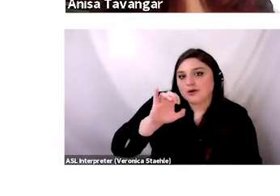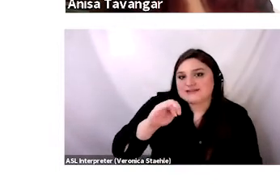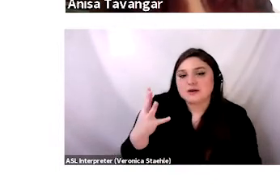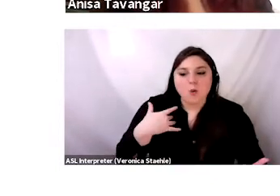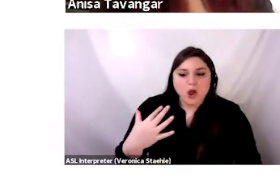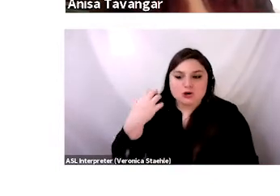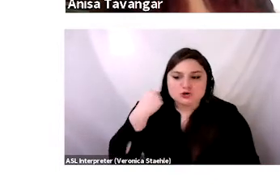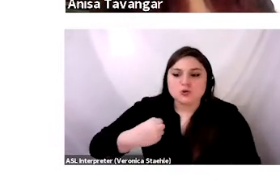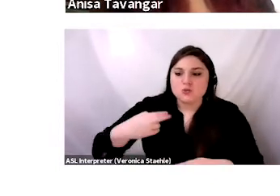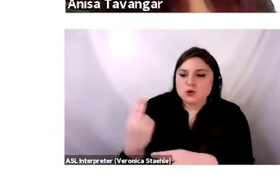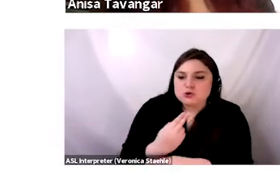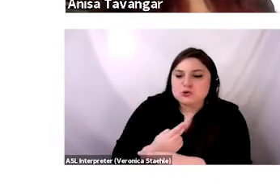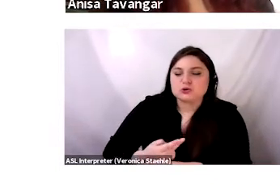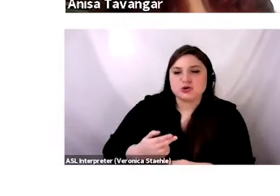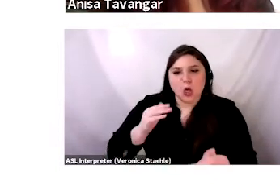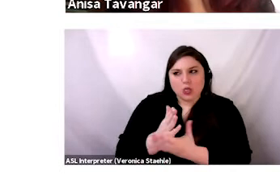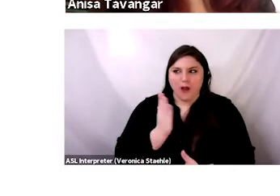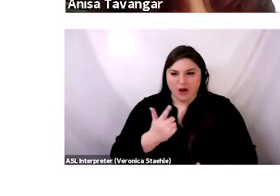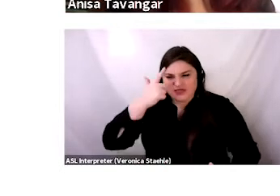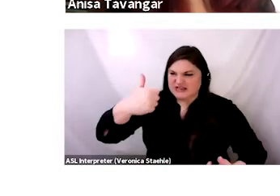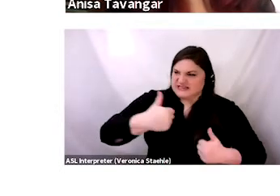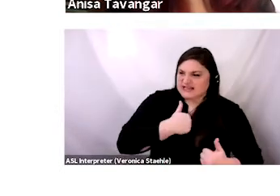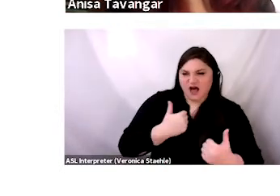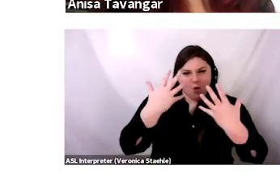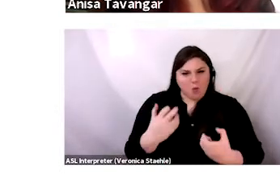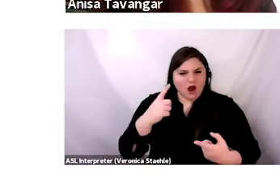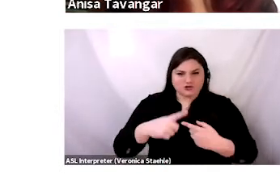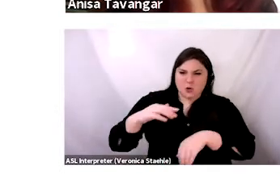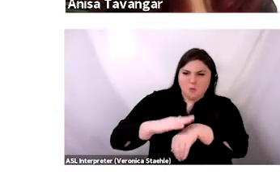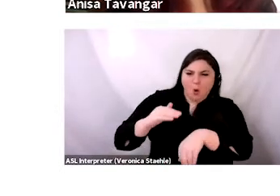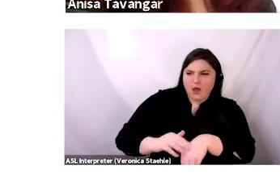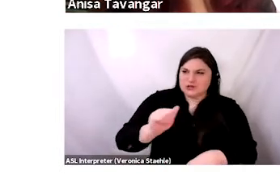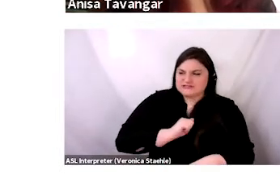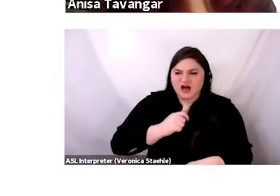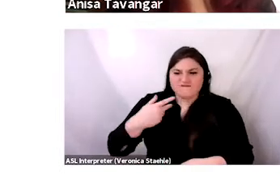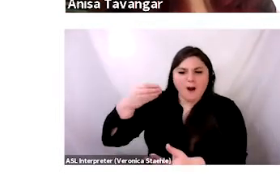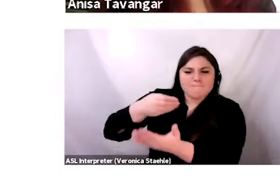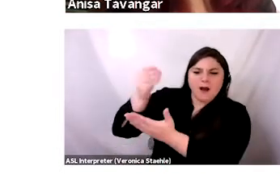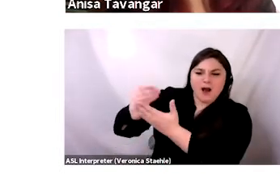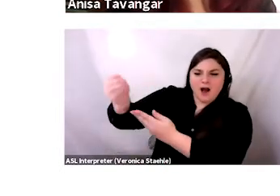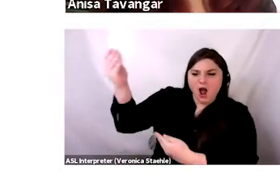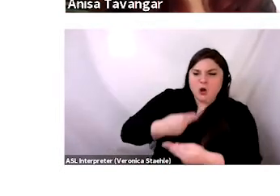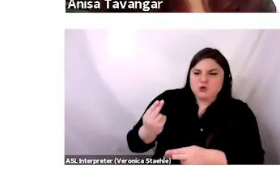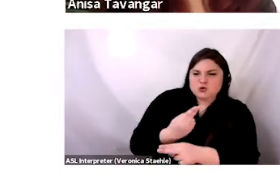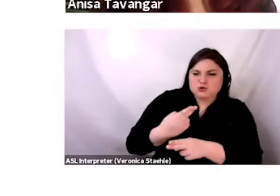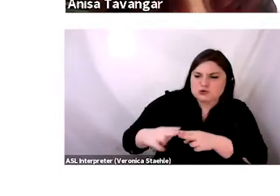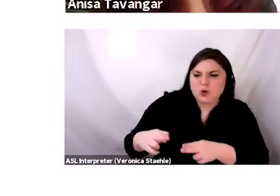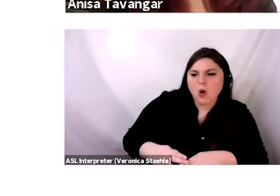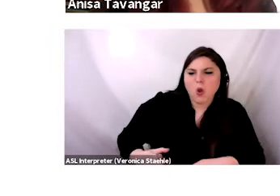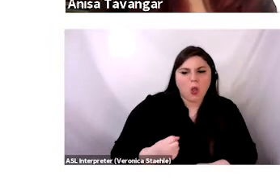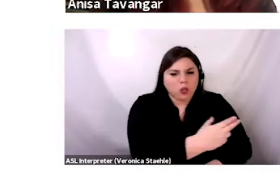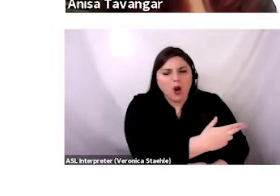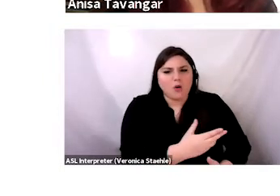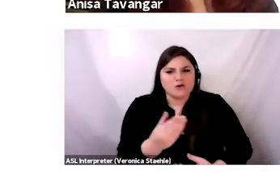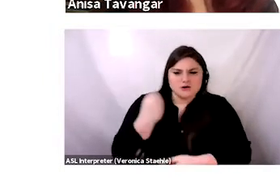needs, and so we become almost consumed by self-indulgence, by self in general.